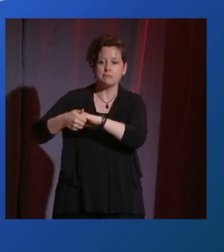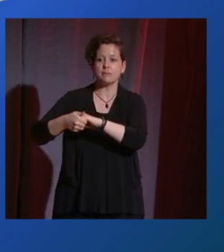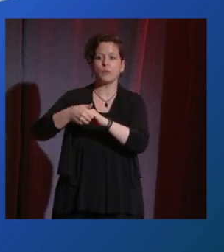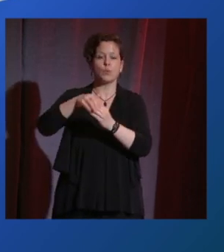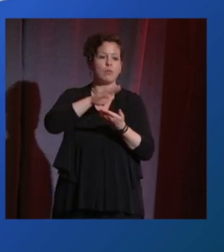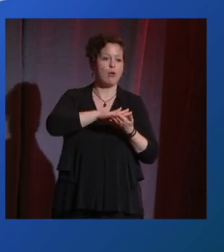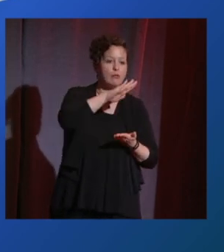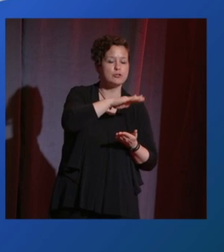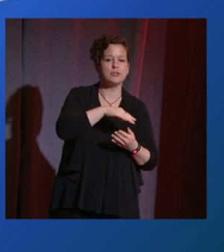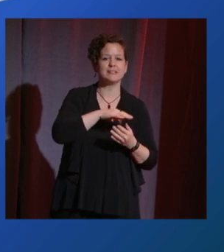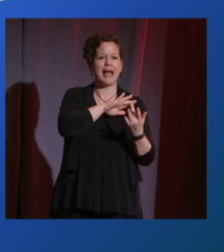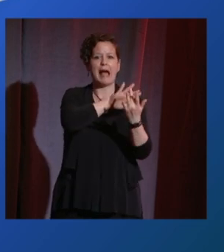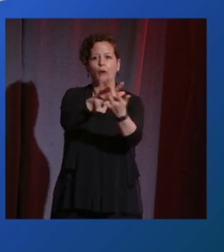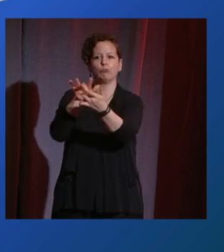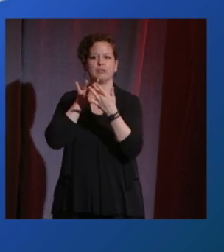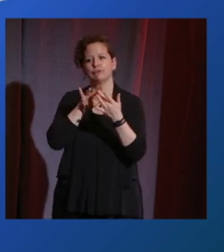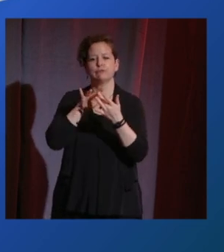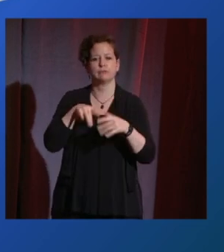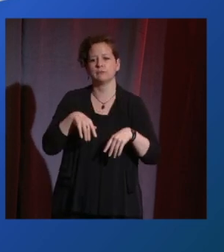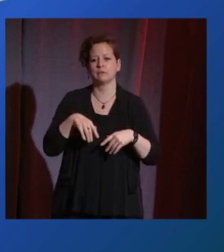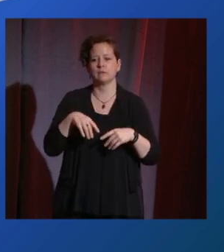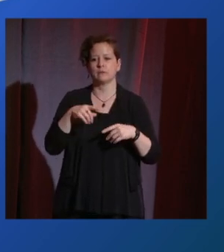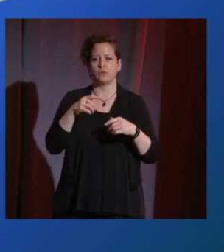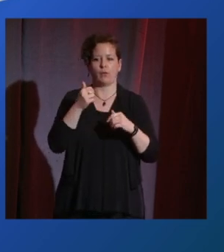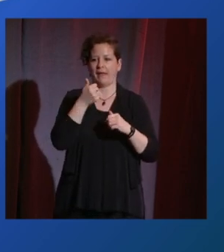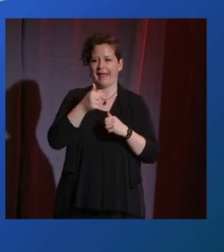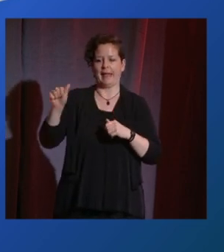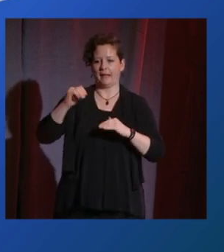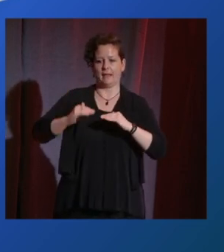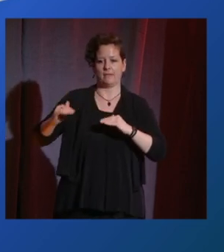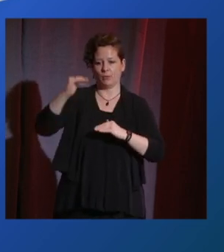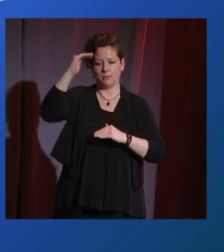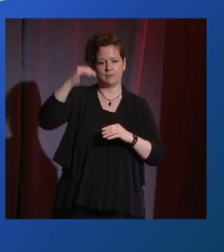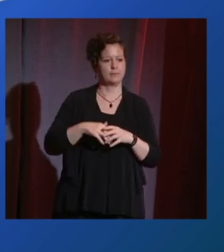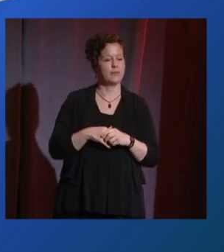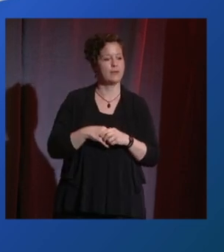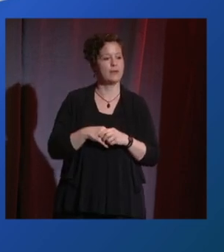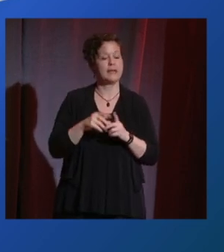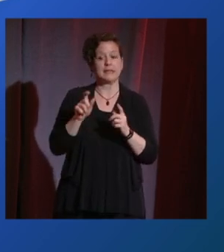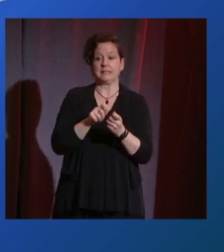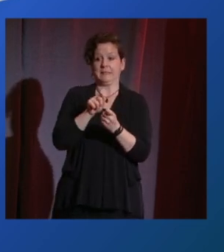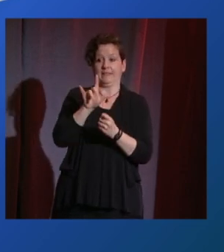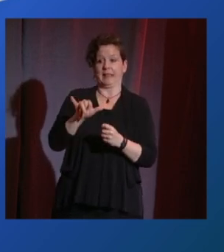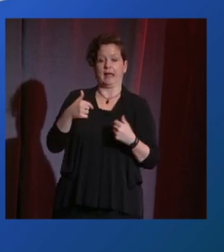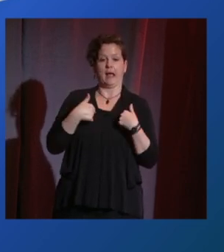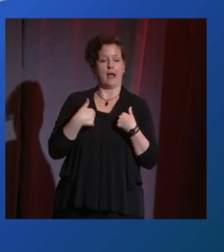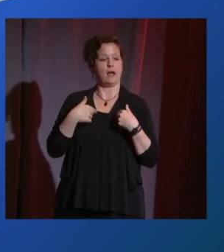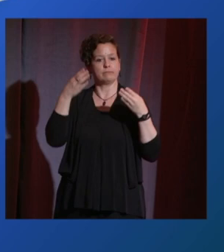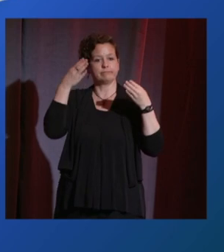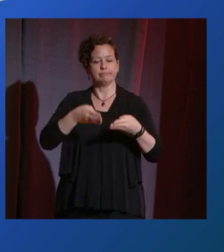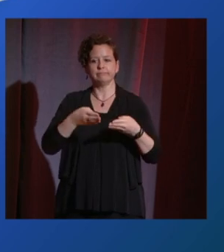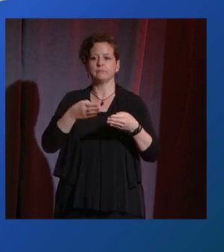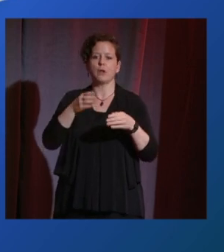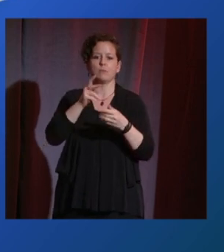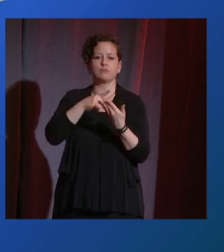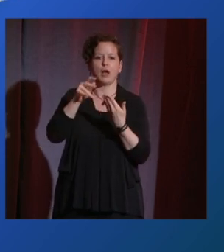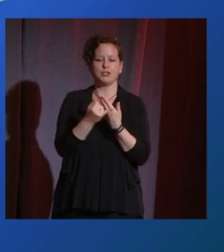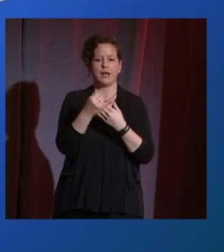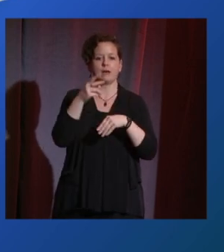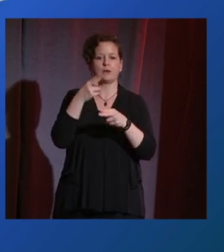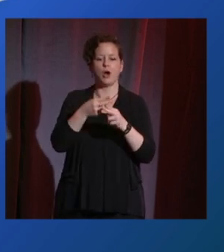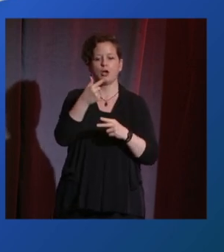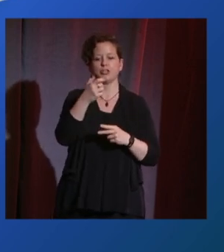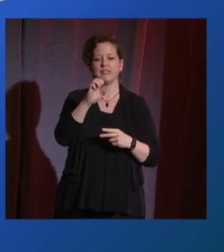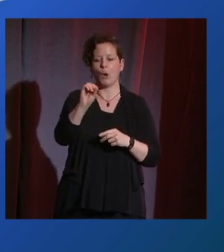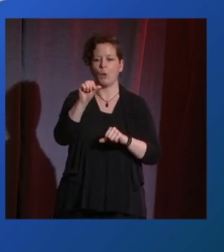through Outreach all the way from the K through 12 level it's um specifically I work on a project called the geosciences